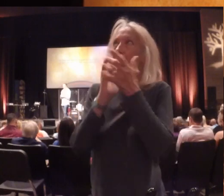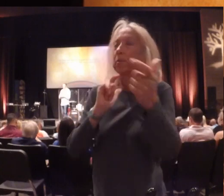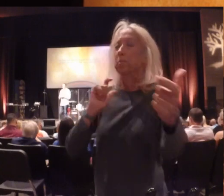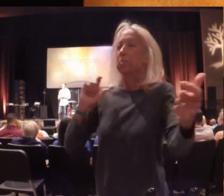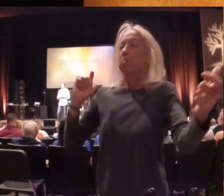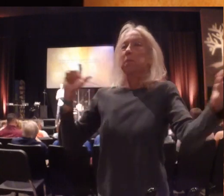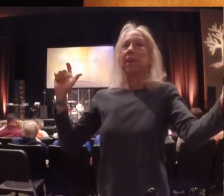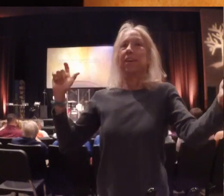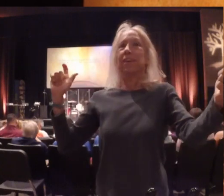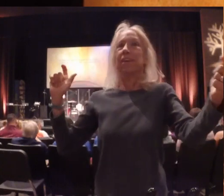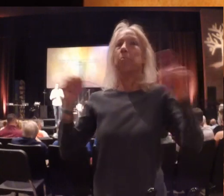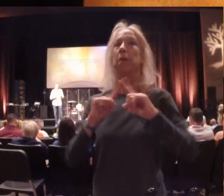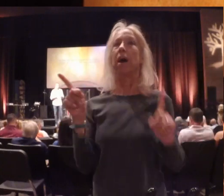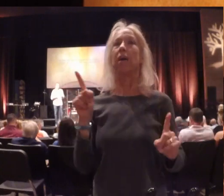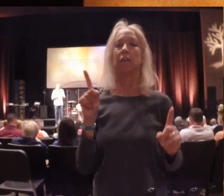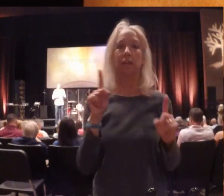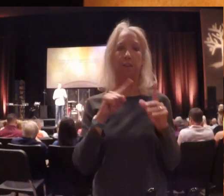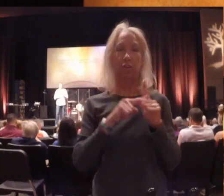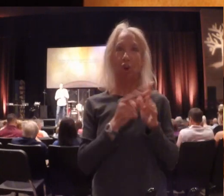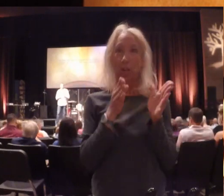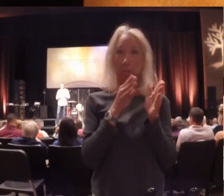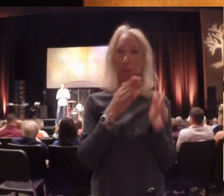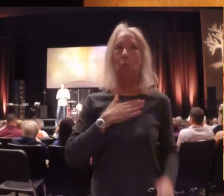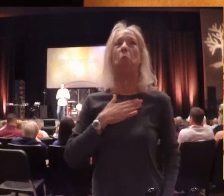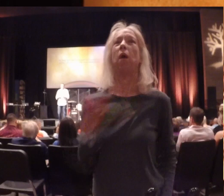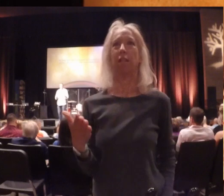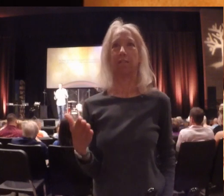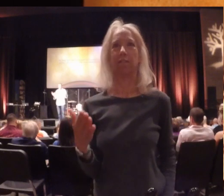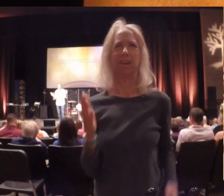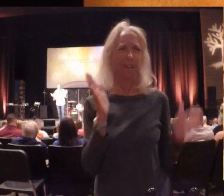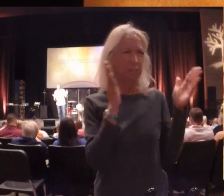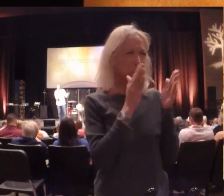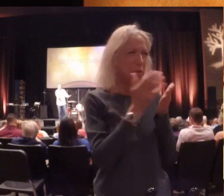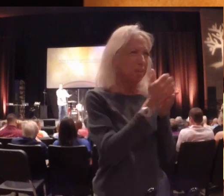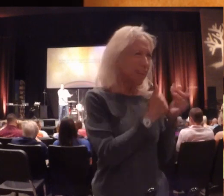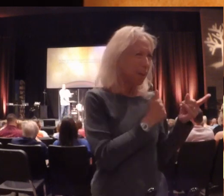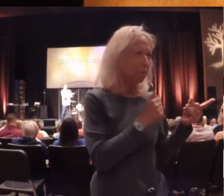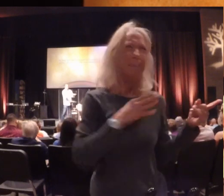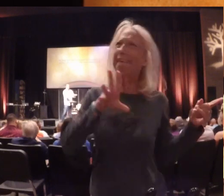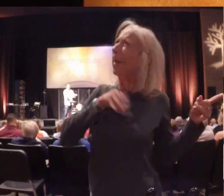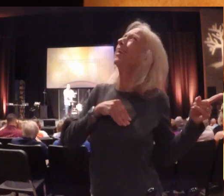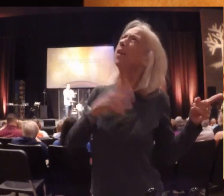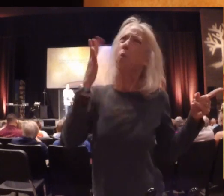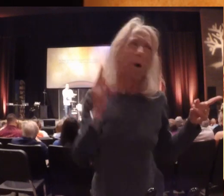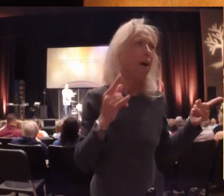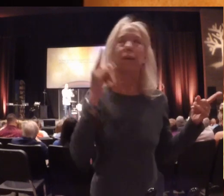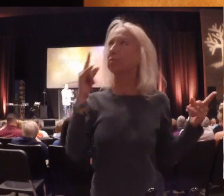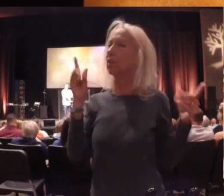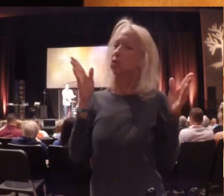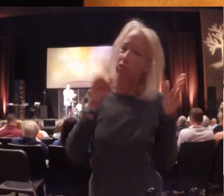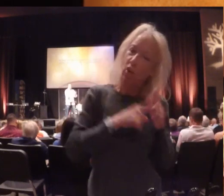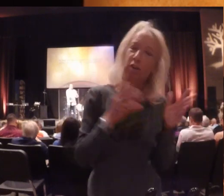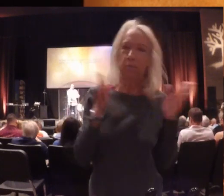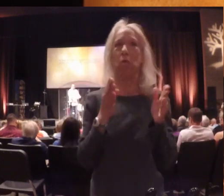faith believes big, but it's willing to start small. Only God can send the water, but